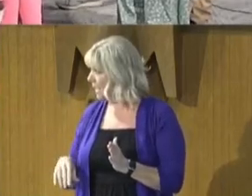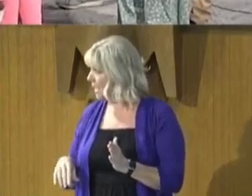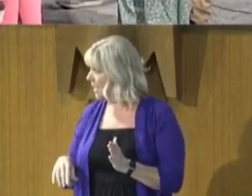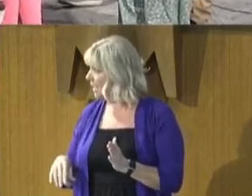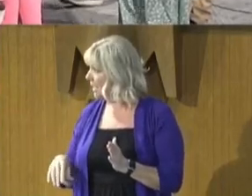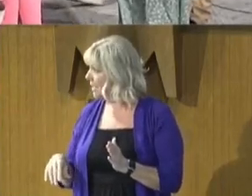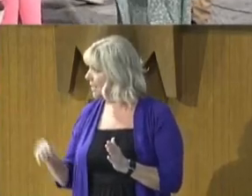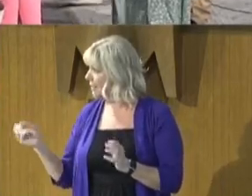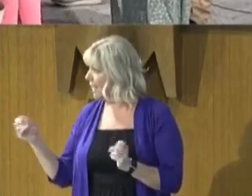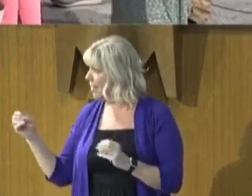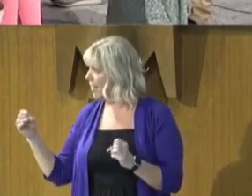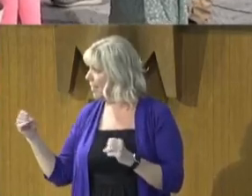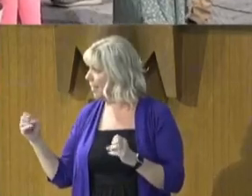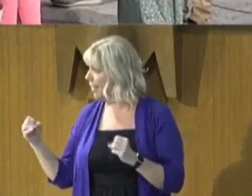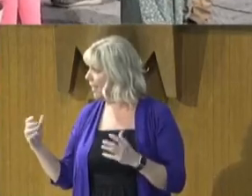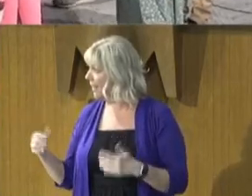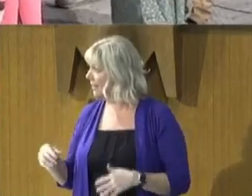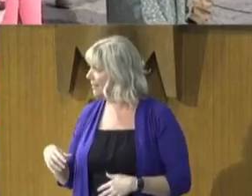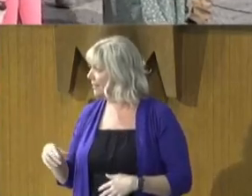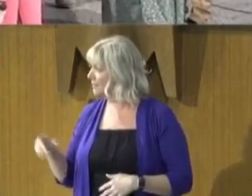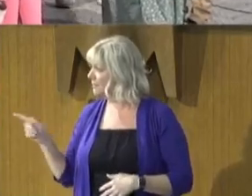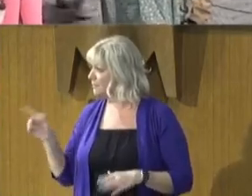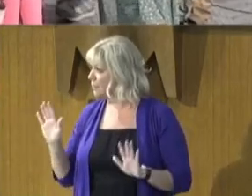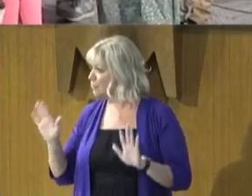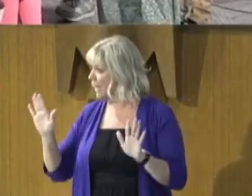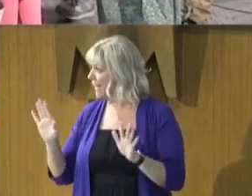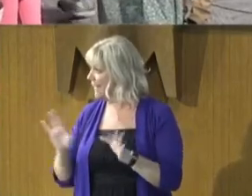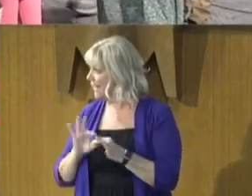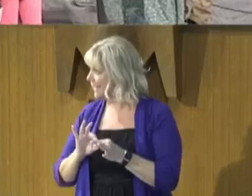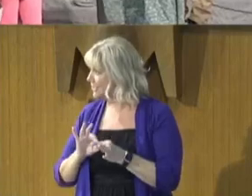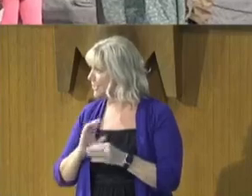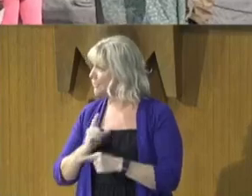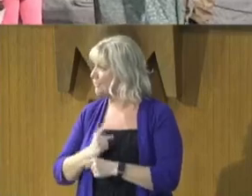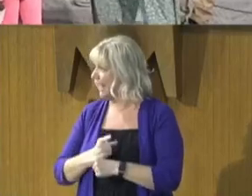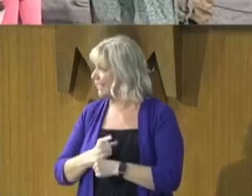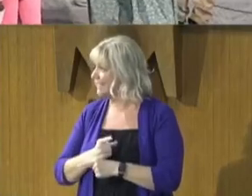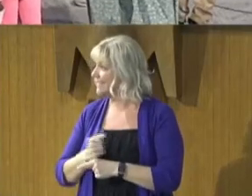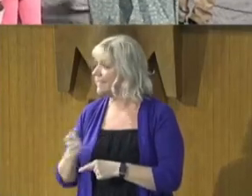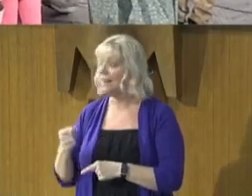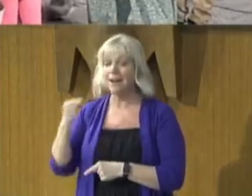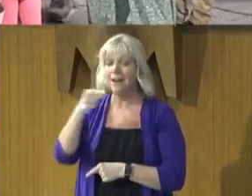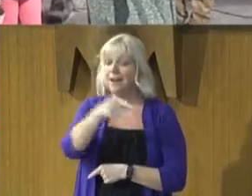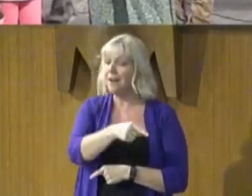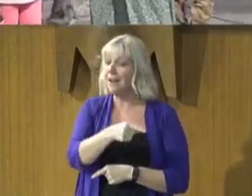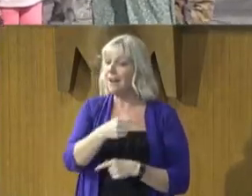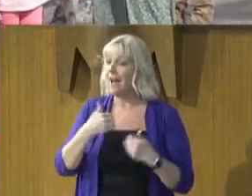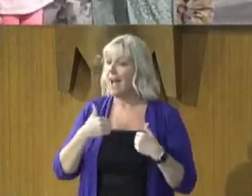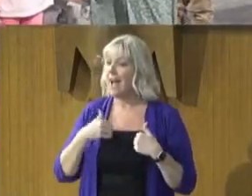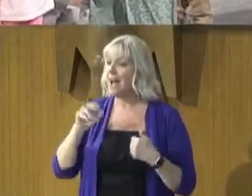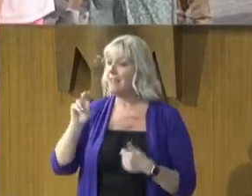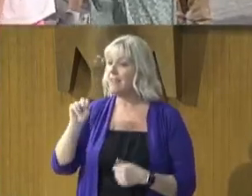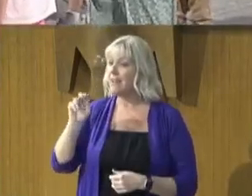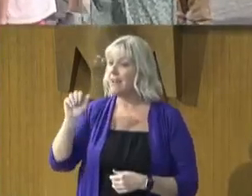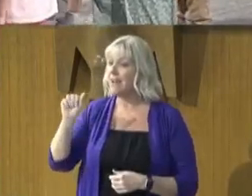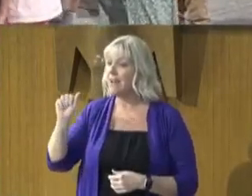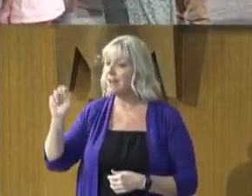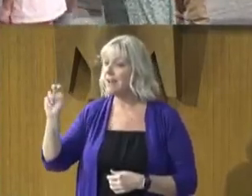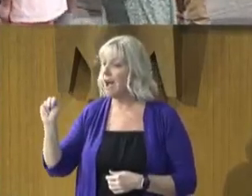Oh my goodness. What a great connection. That's right. And over here, we have naan from...